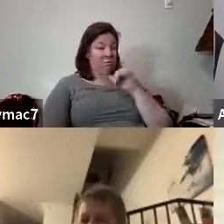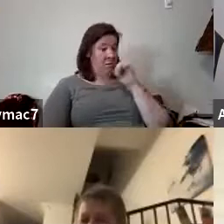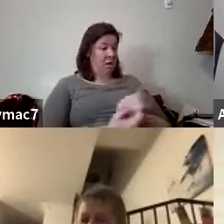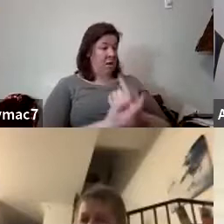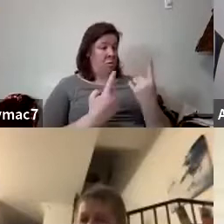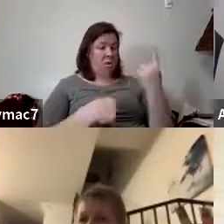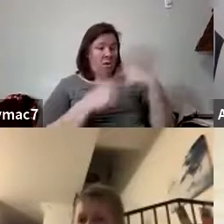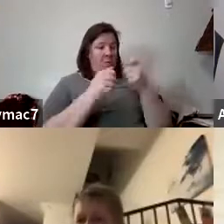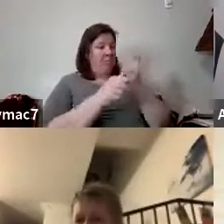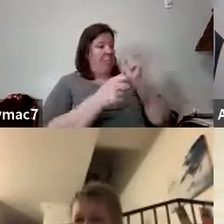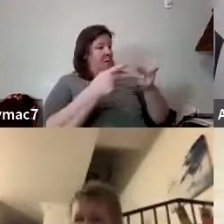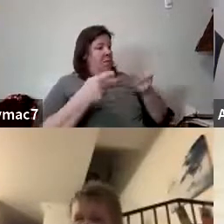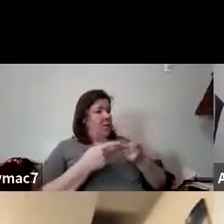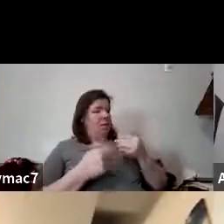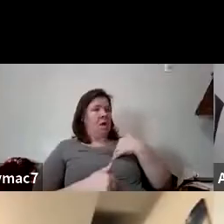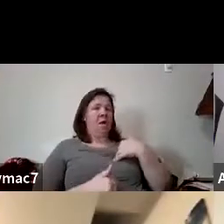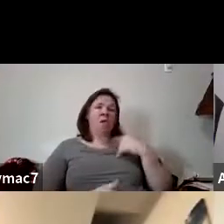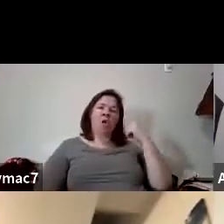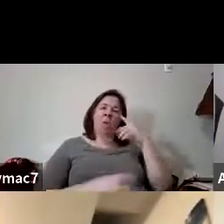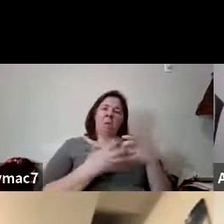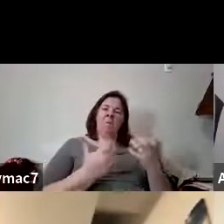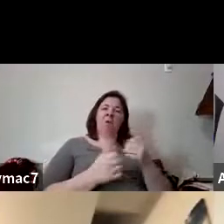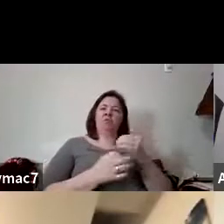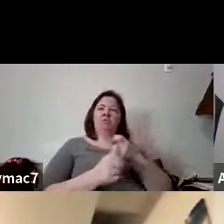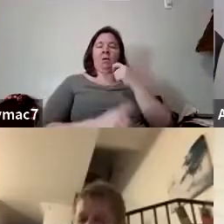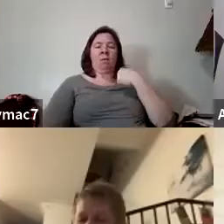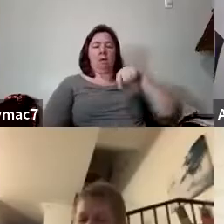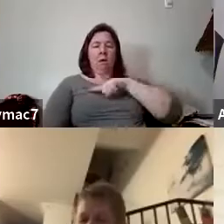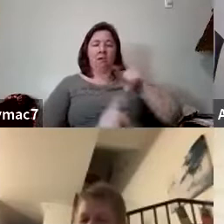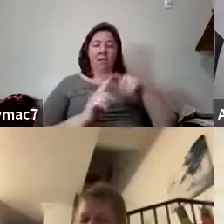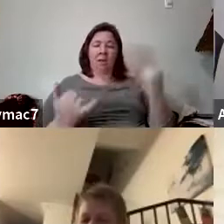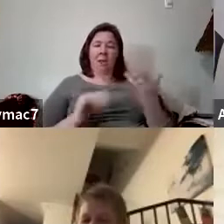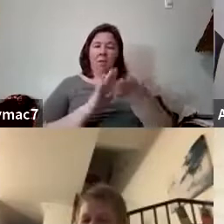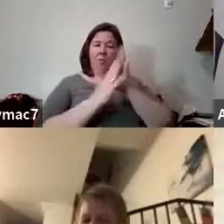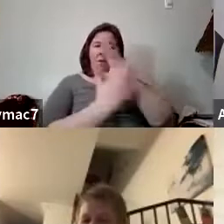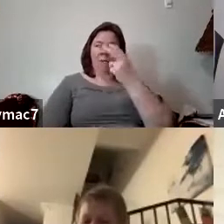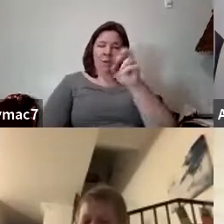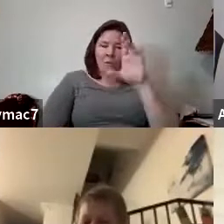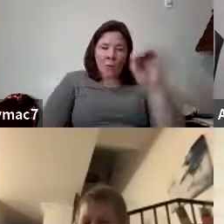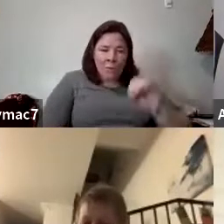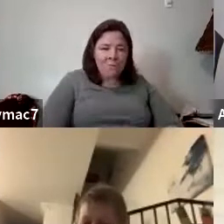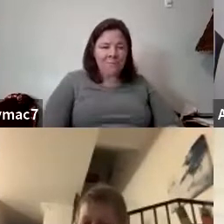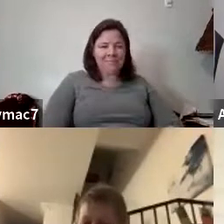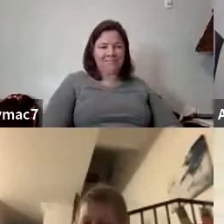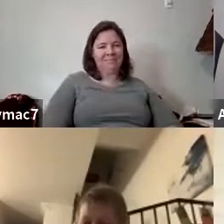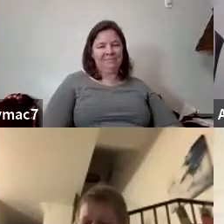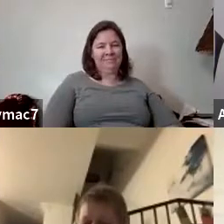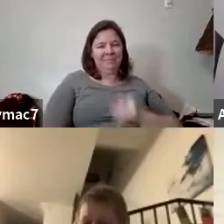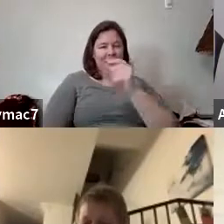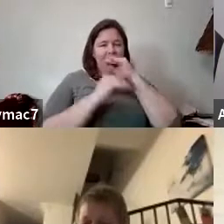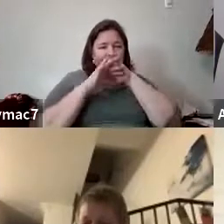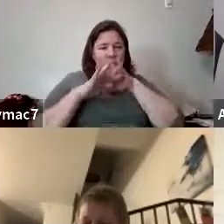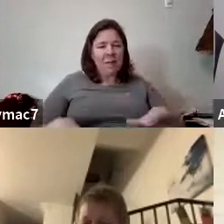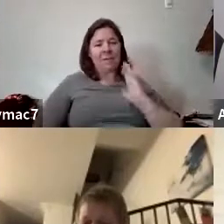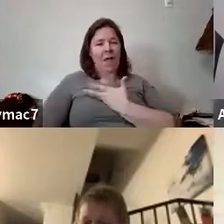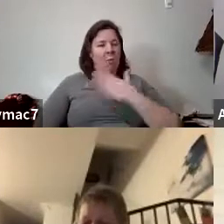comes from a place where people thought much of us, but we all can be heroes now. We can bless our